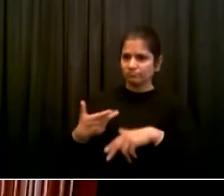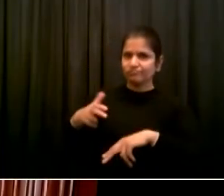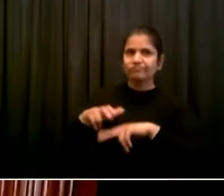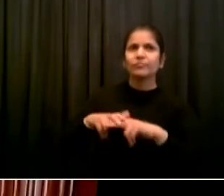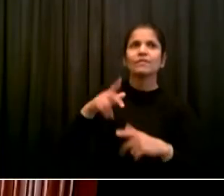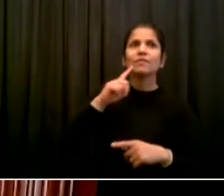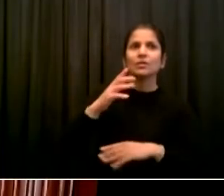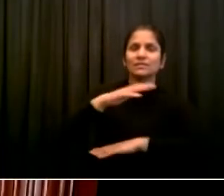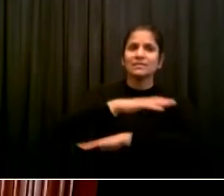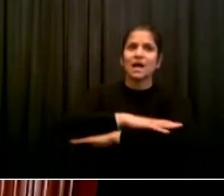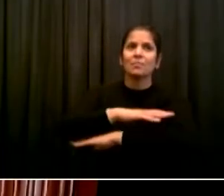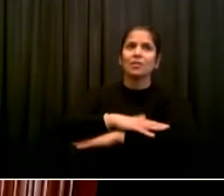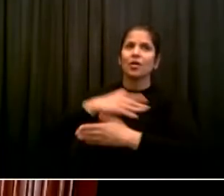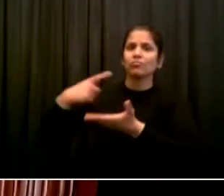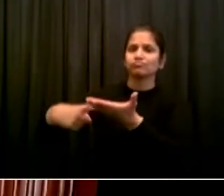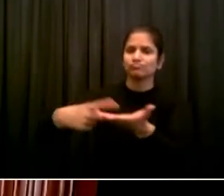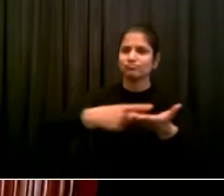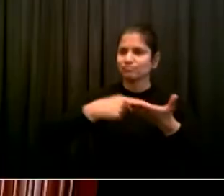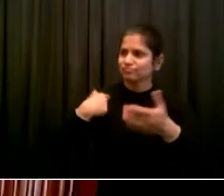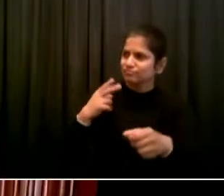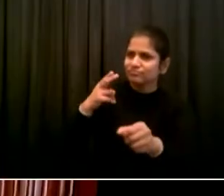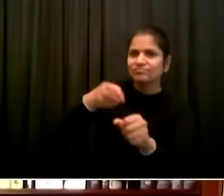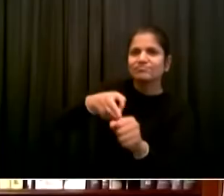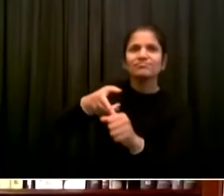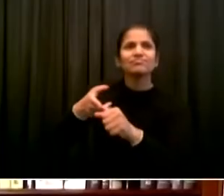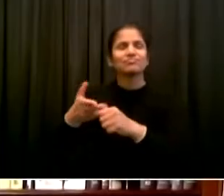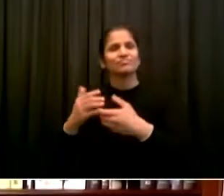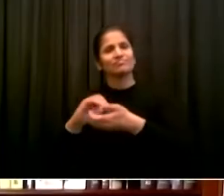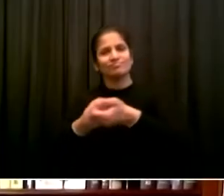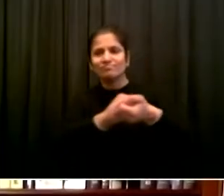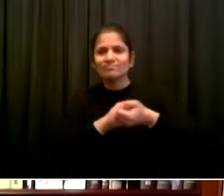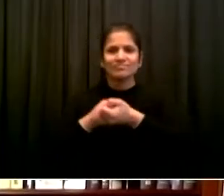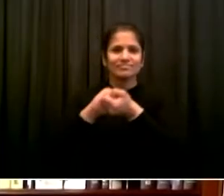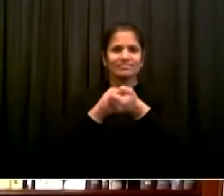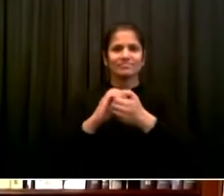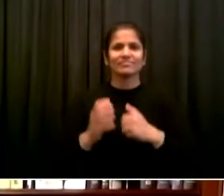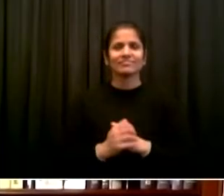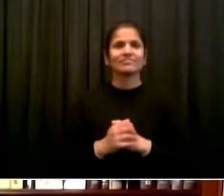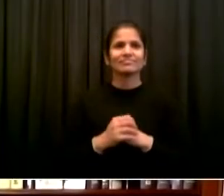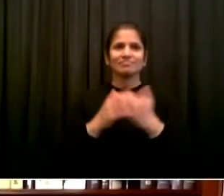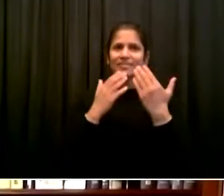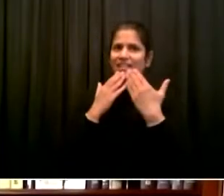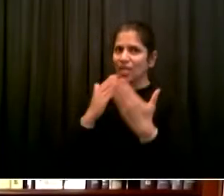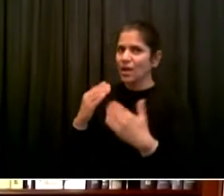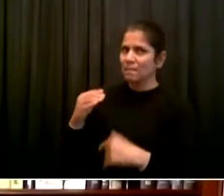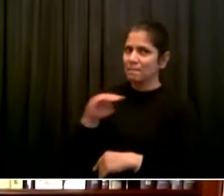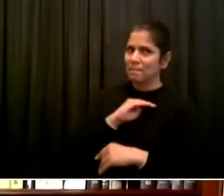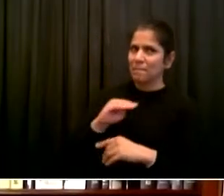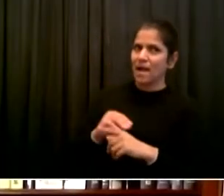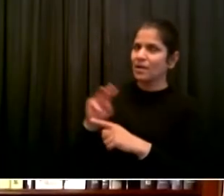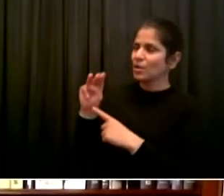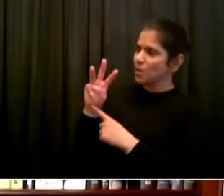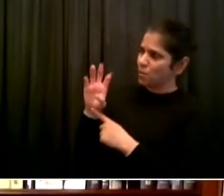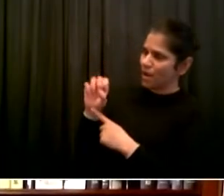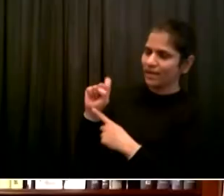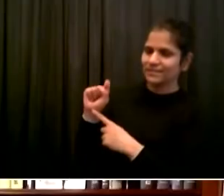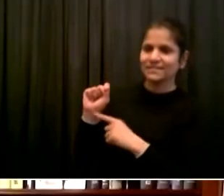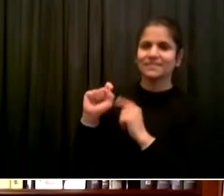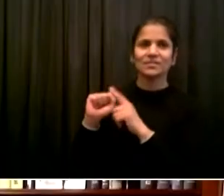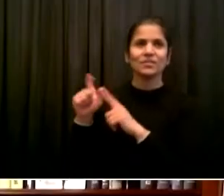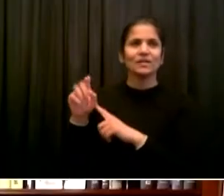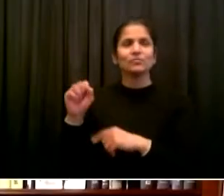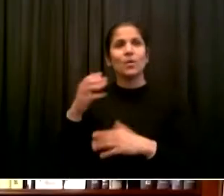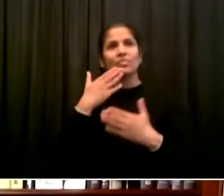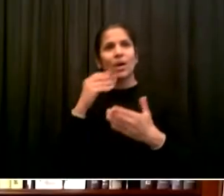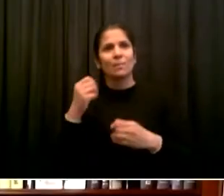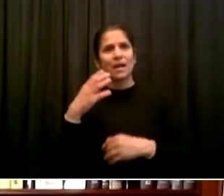thankful for the opportunity to be here today and then beyond. Thank you so much, Wes. And Wes, you said many powerful things, but I want to just cling to one that I